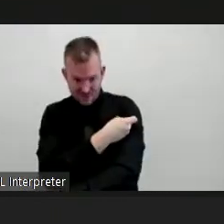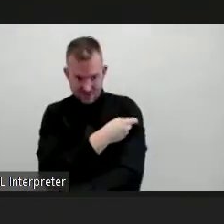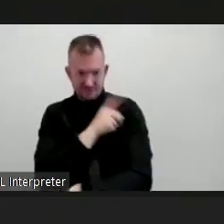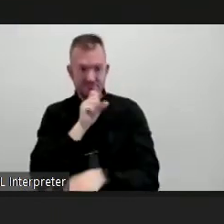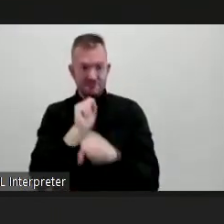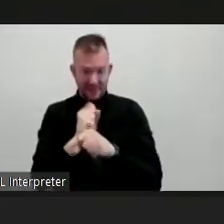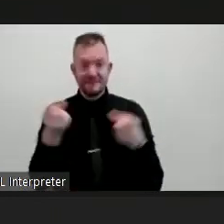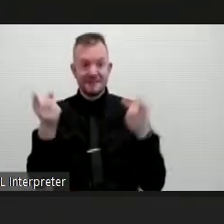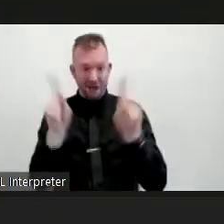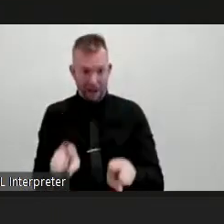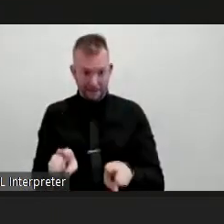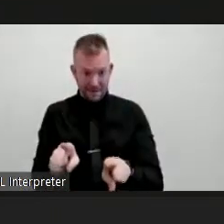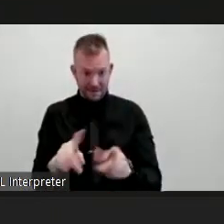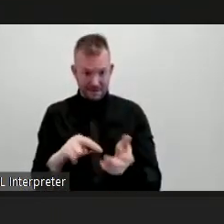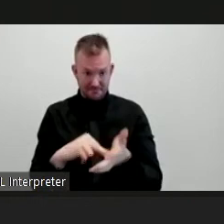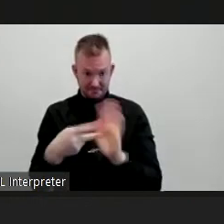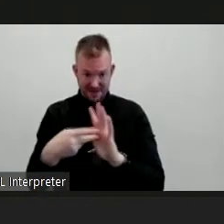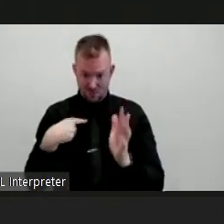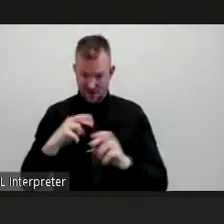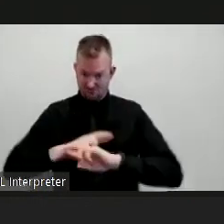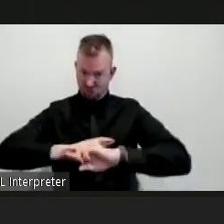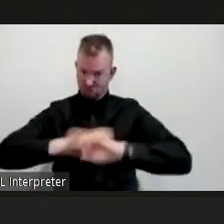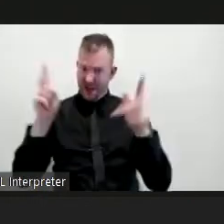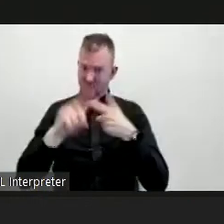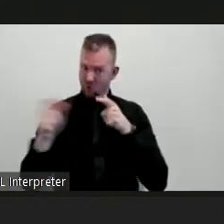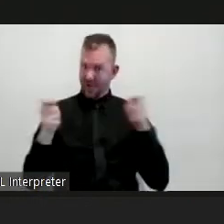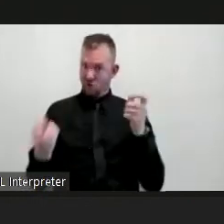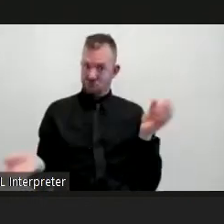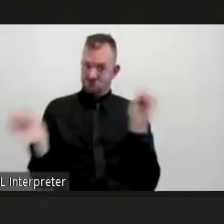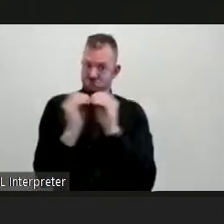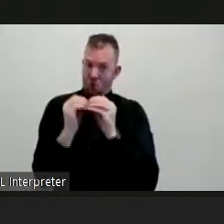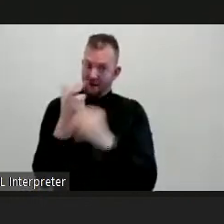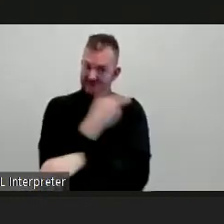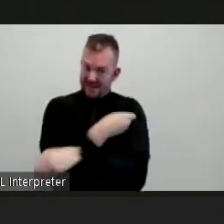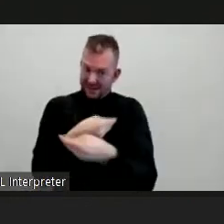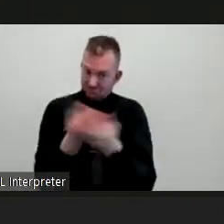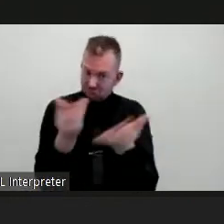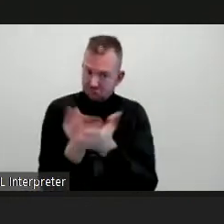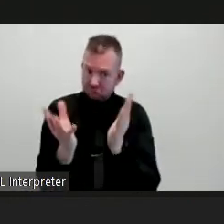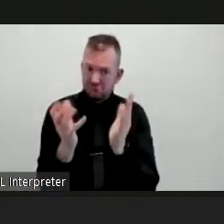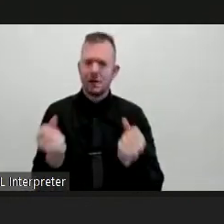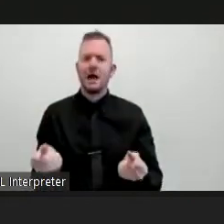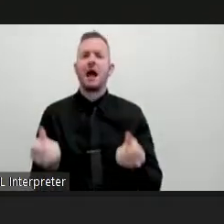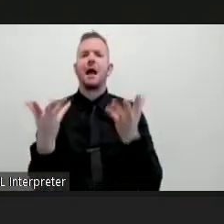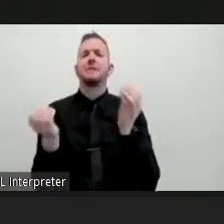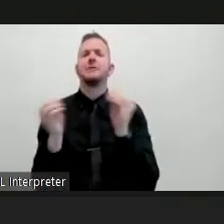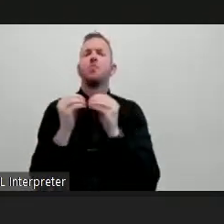sites? And I don't know if you have a specific number, but how many do you think that you could handle on a weekly basis?